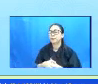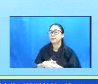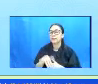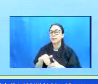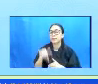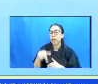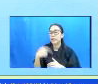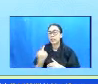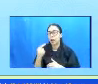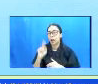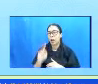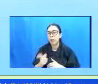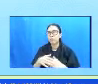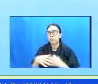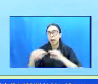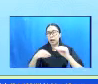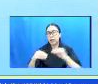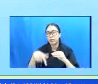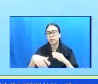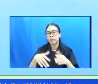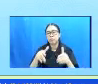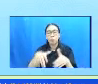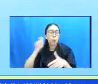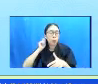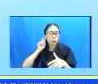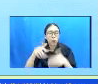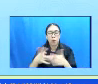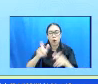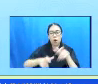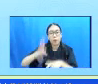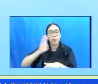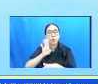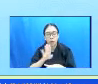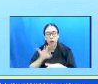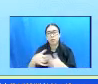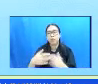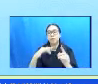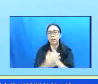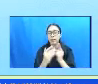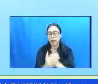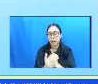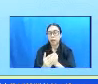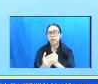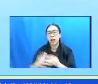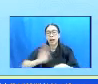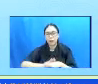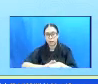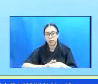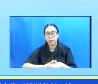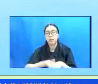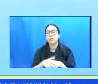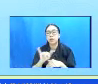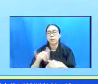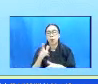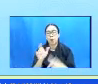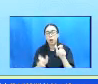of women, of youth, of indigenous communities, as well as people with disabilities. We would now like to address the position